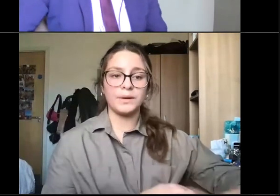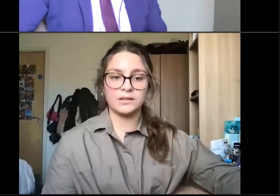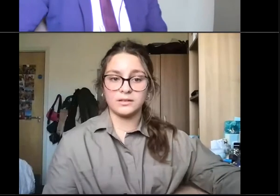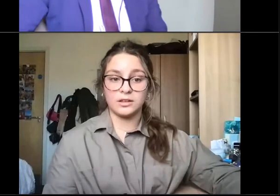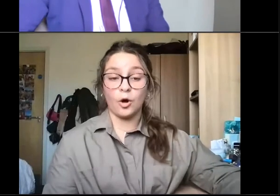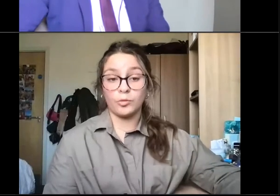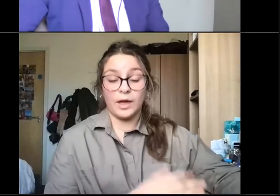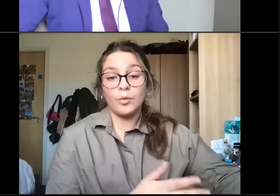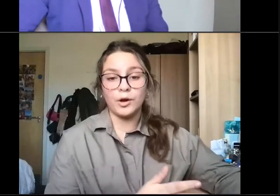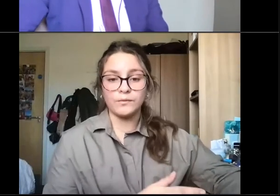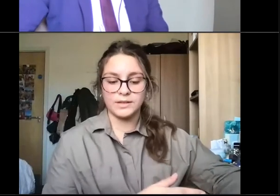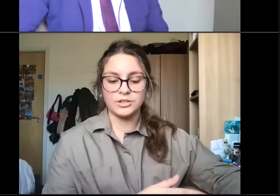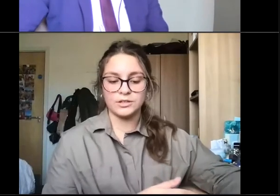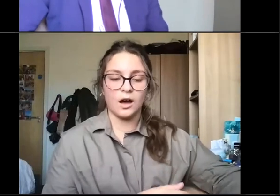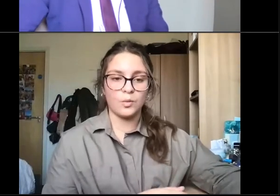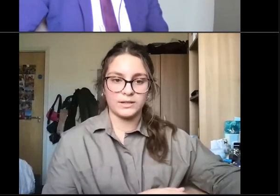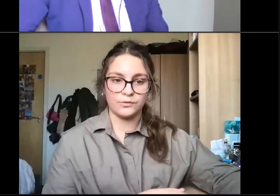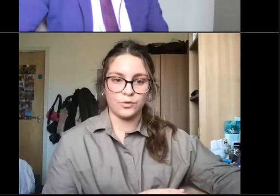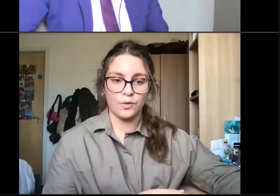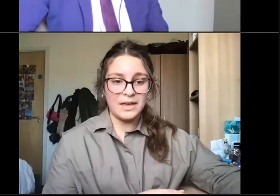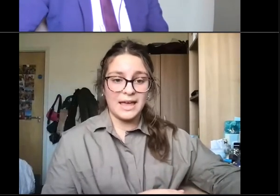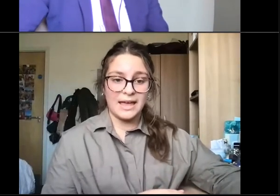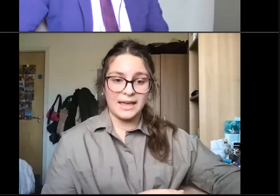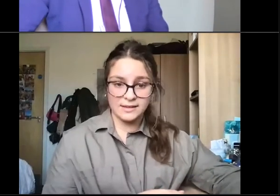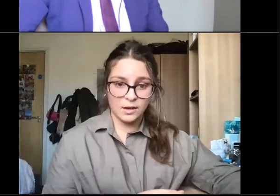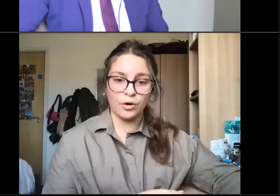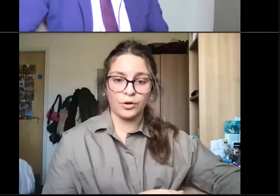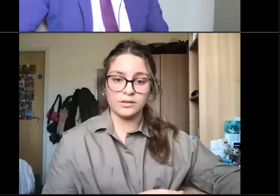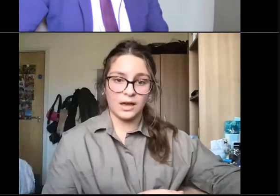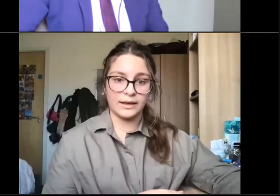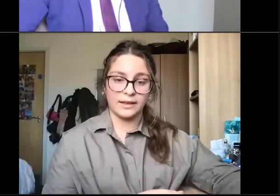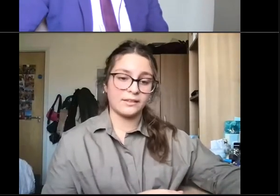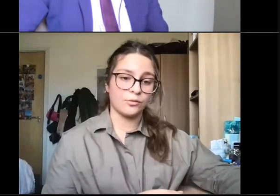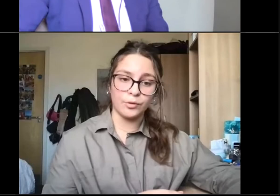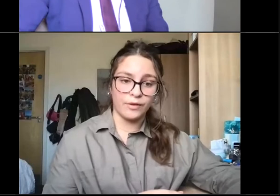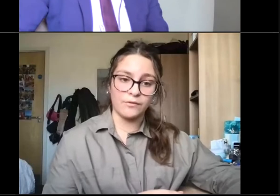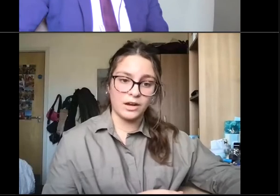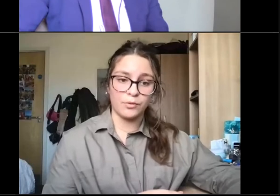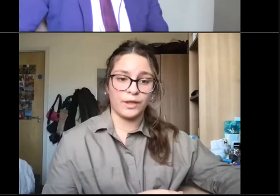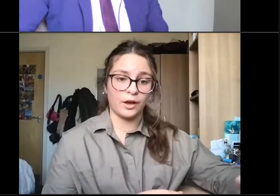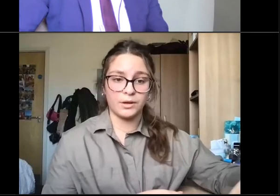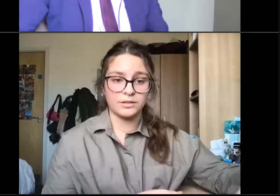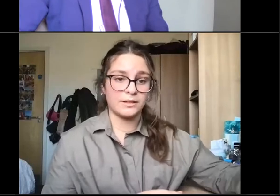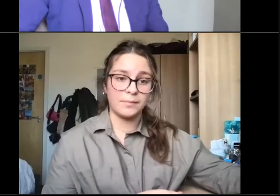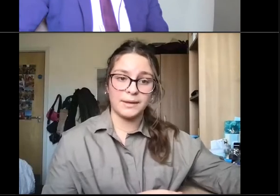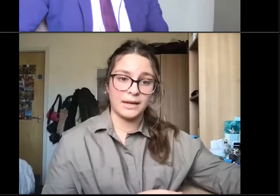because there will be conversations that are quite difficult. Is there someone on side that there's a room available for that young person to then maybe